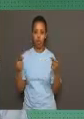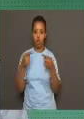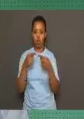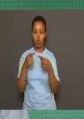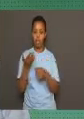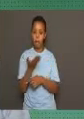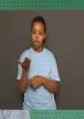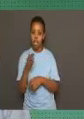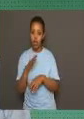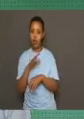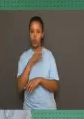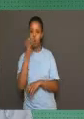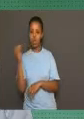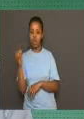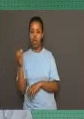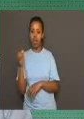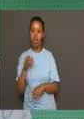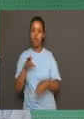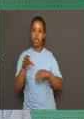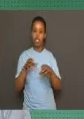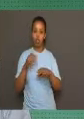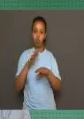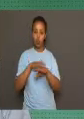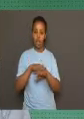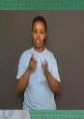objects and actions are apparent.